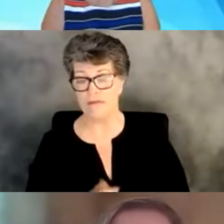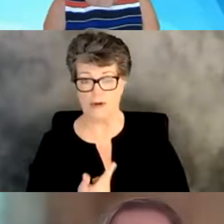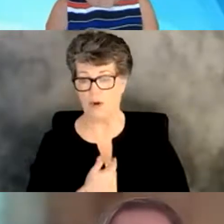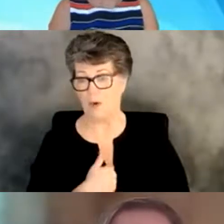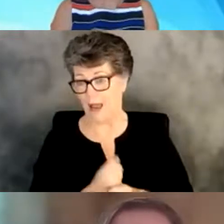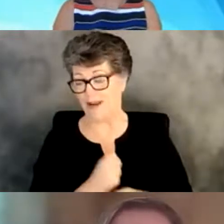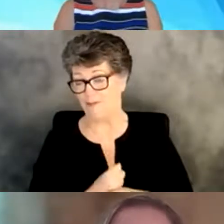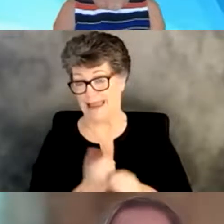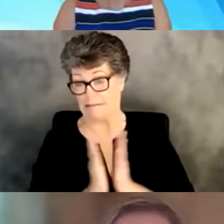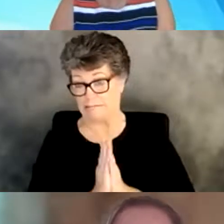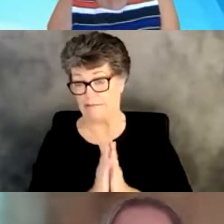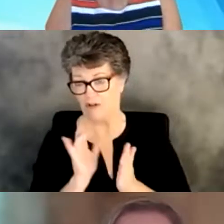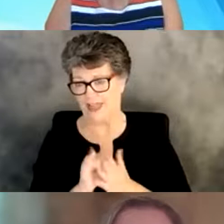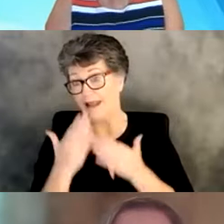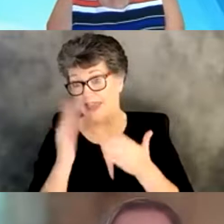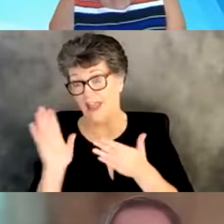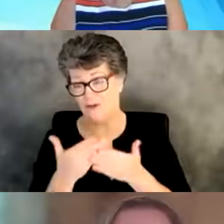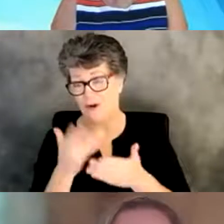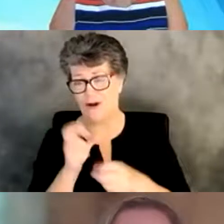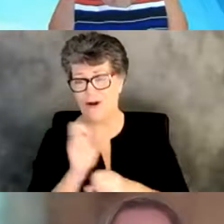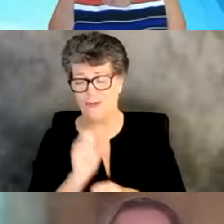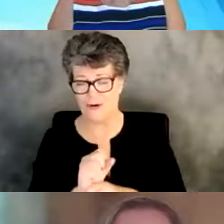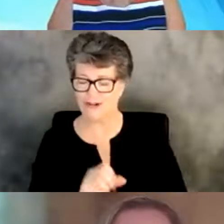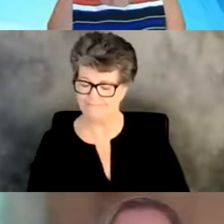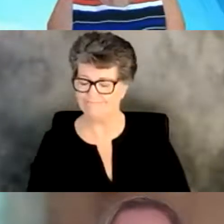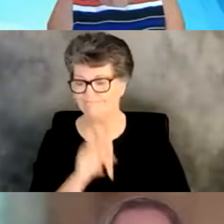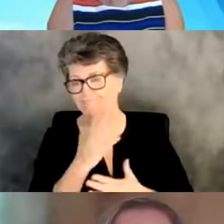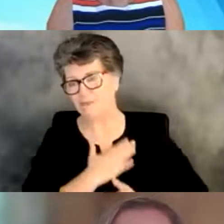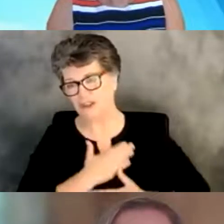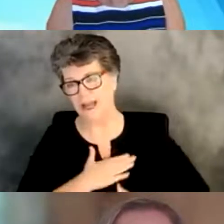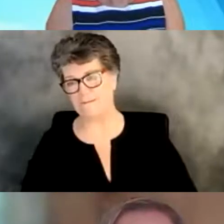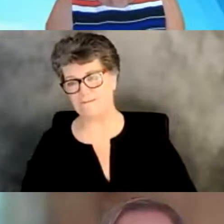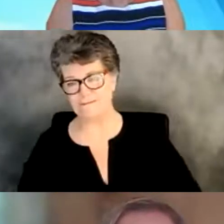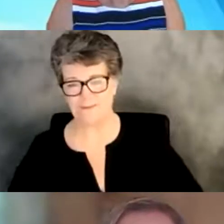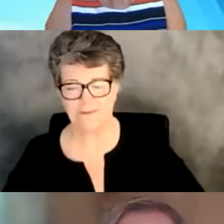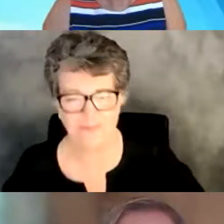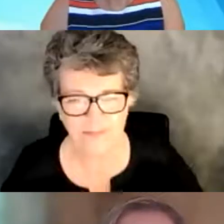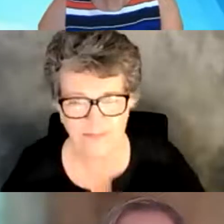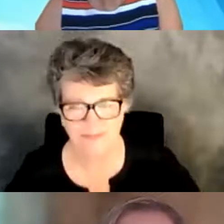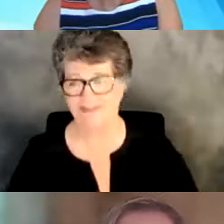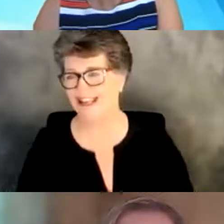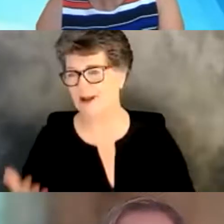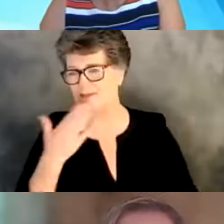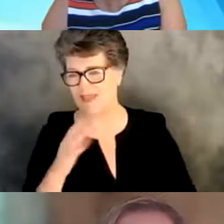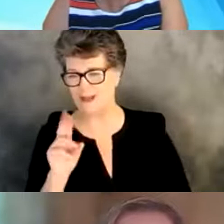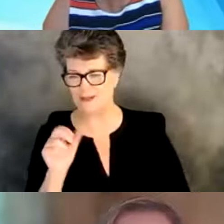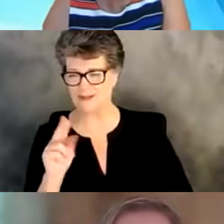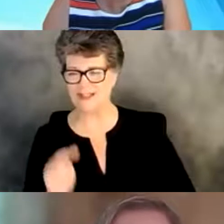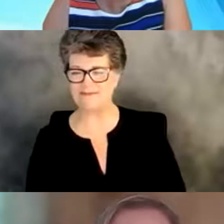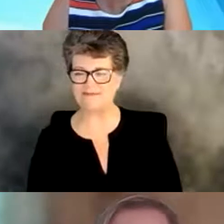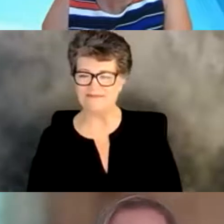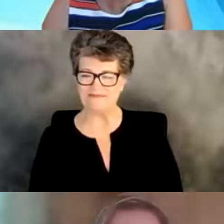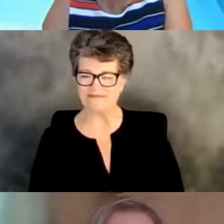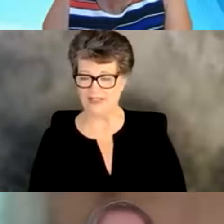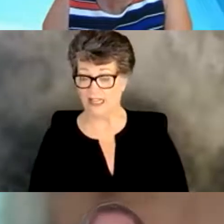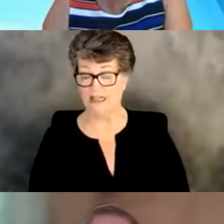a plea for that, and thank you for all the hard work. I certainly appreciate it. Thank you, Susan.